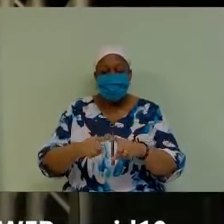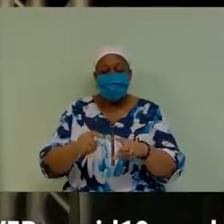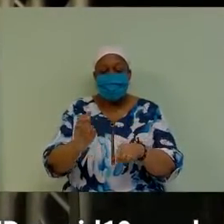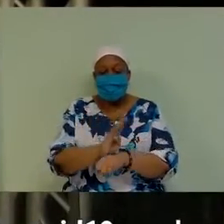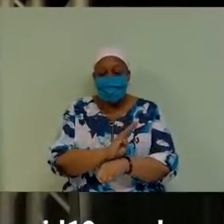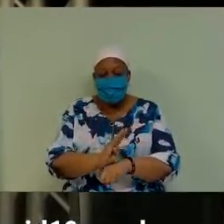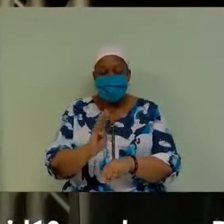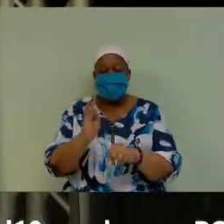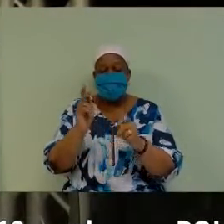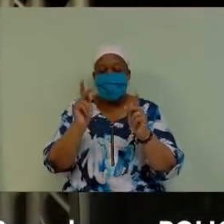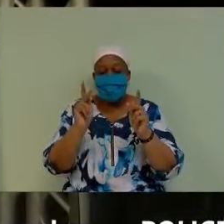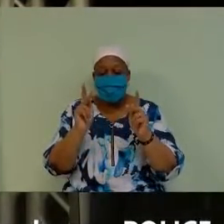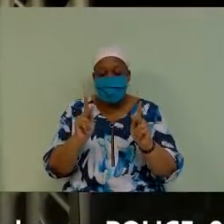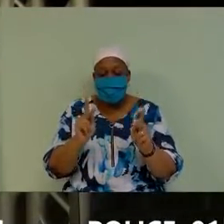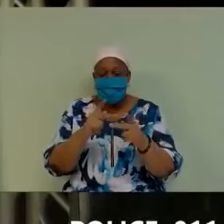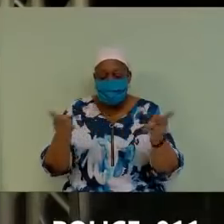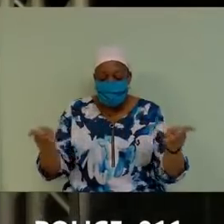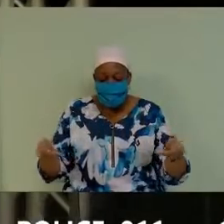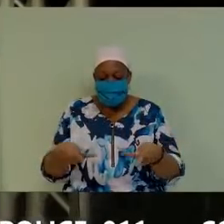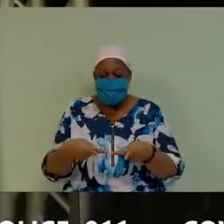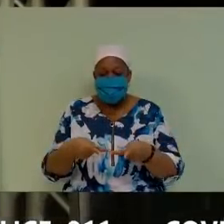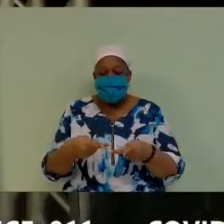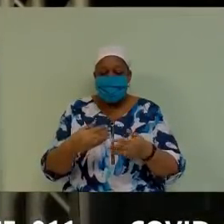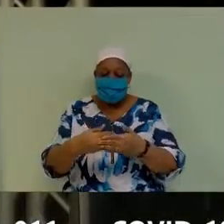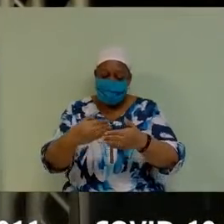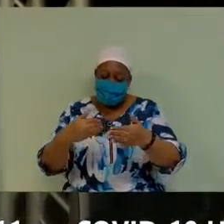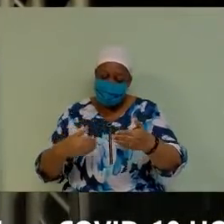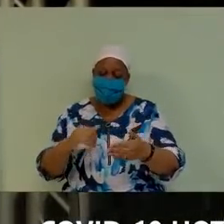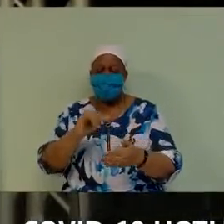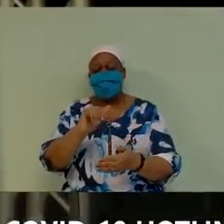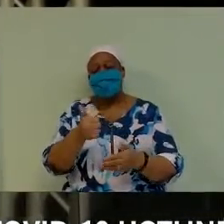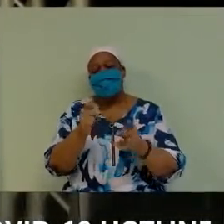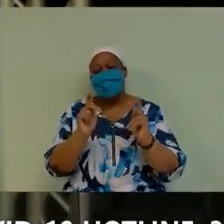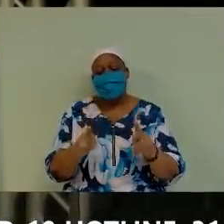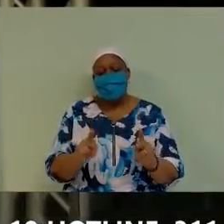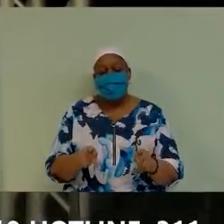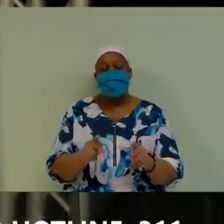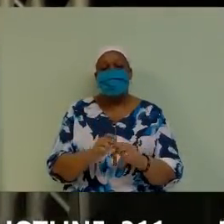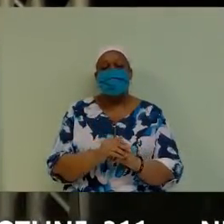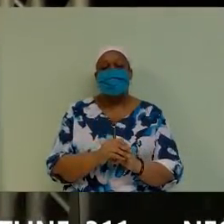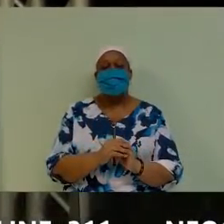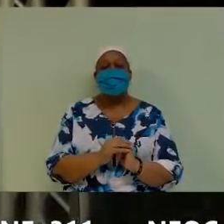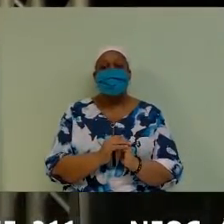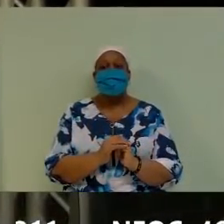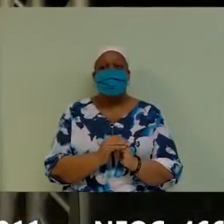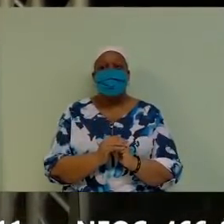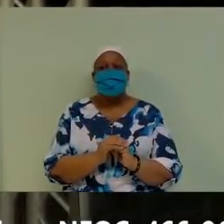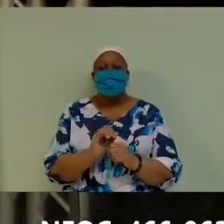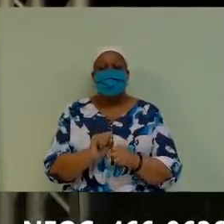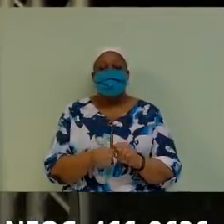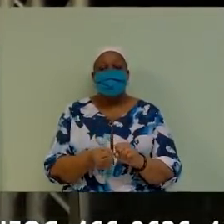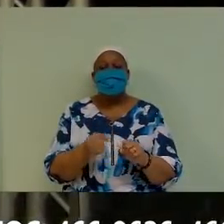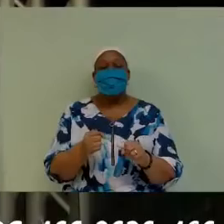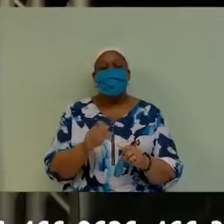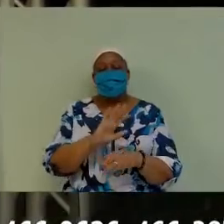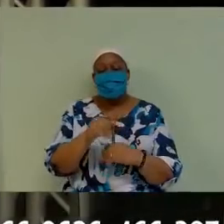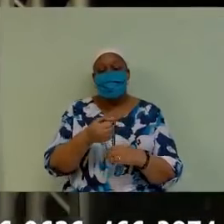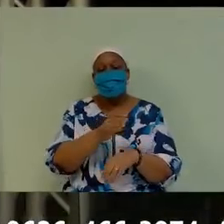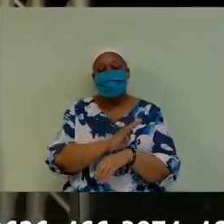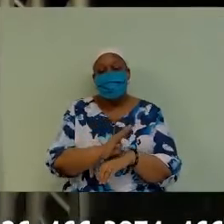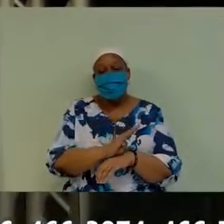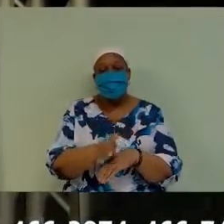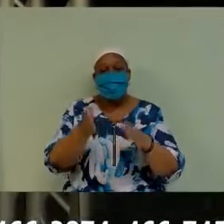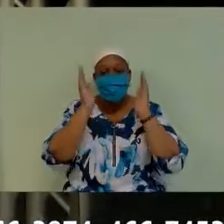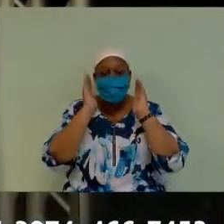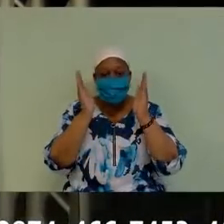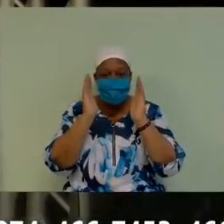and Seaports Authority, members of the media personnel, Office of the Director of Public